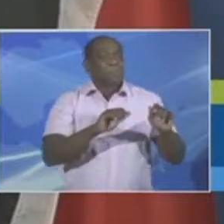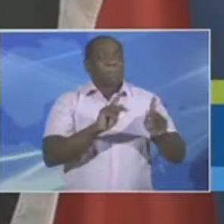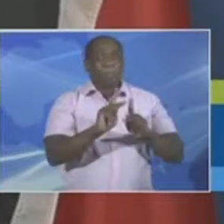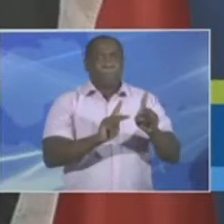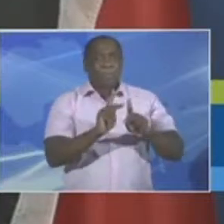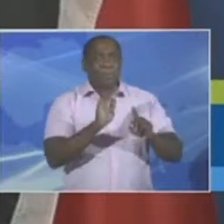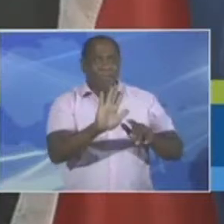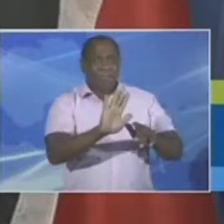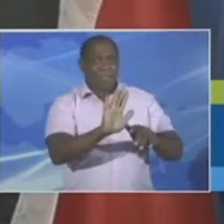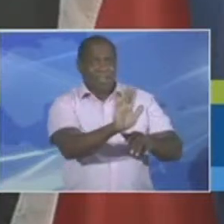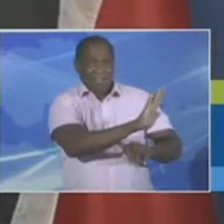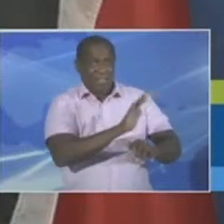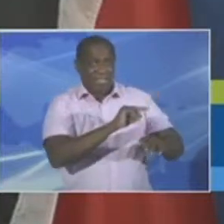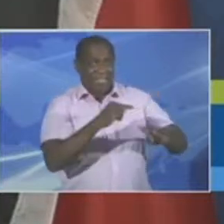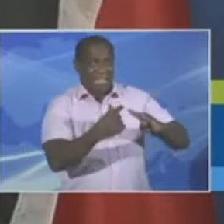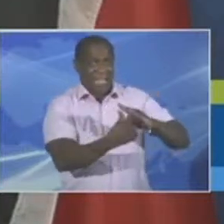throats